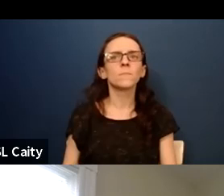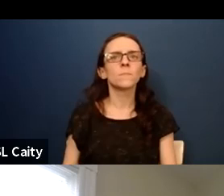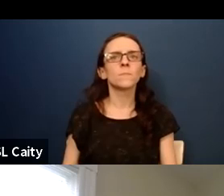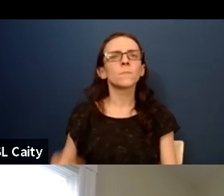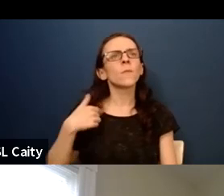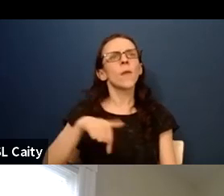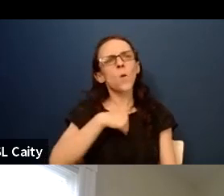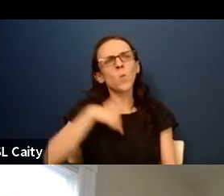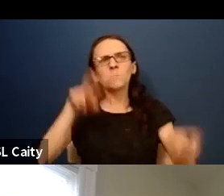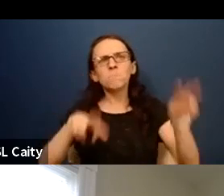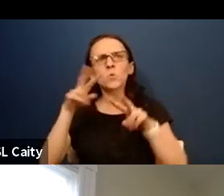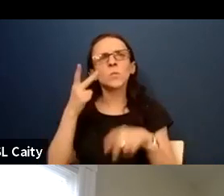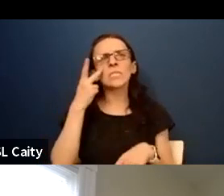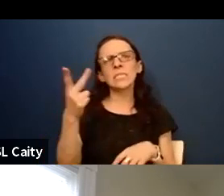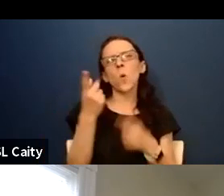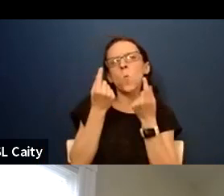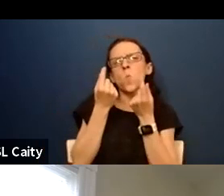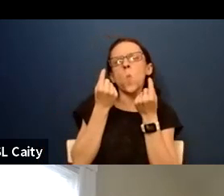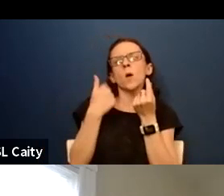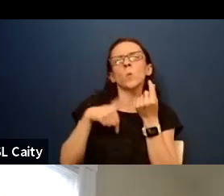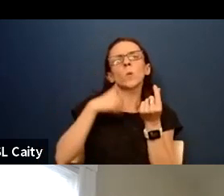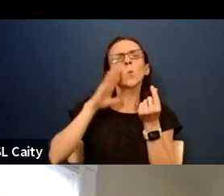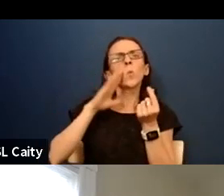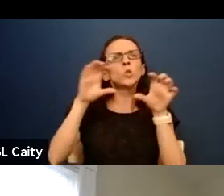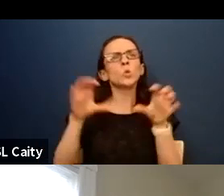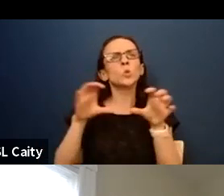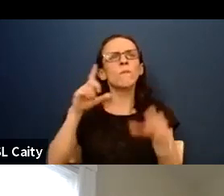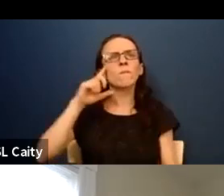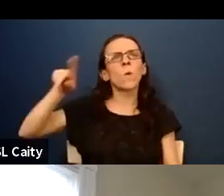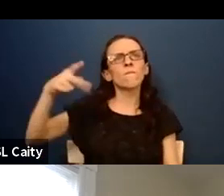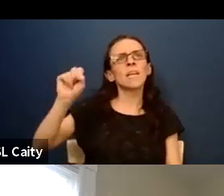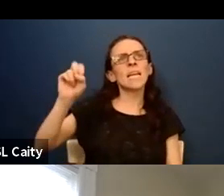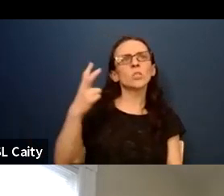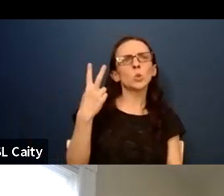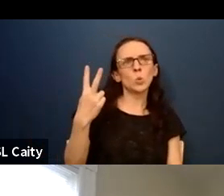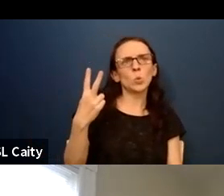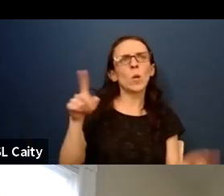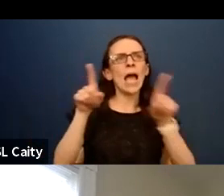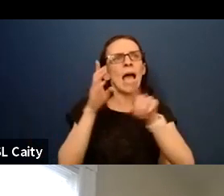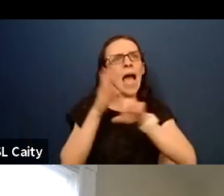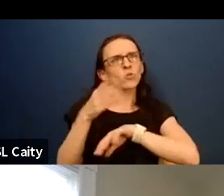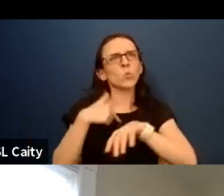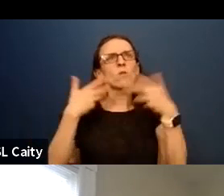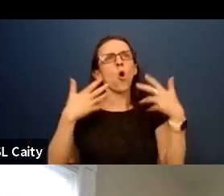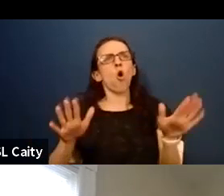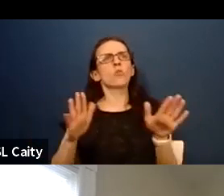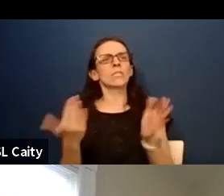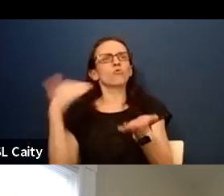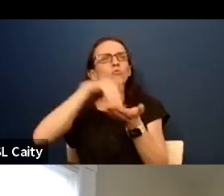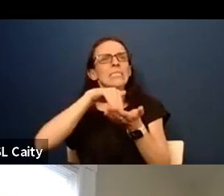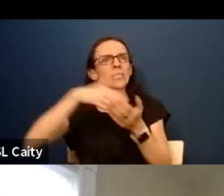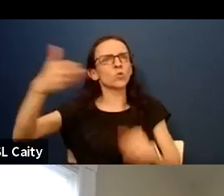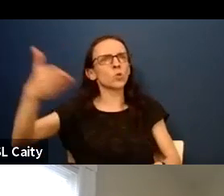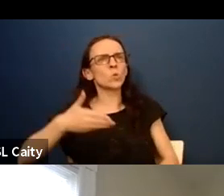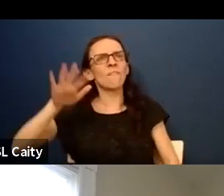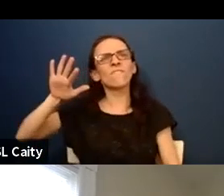be doing in phase 2, where we've reintroduced the 5th grade as well. And I believe in